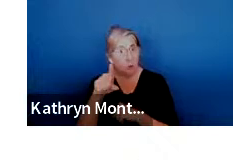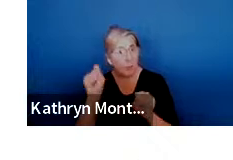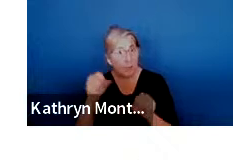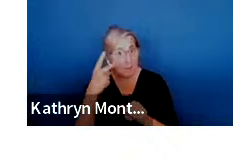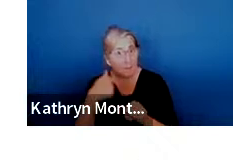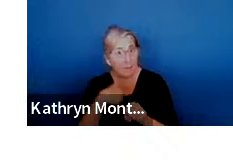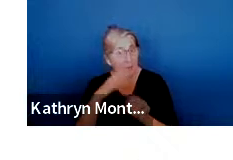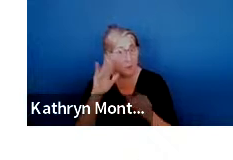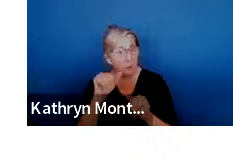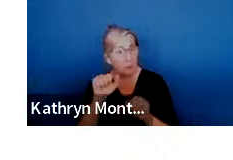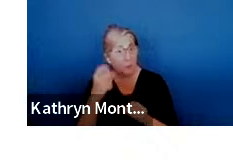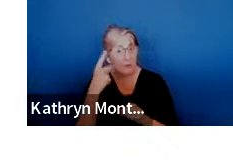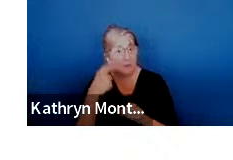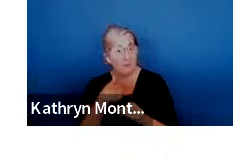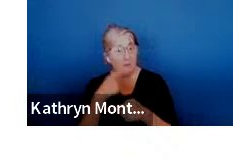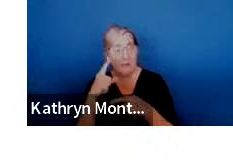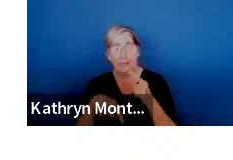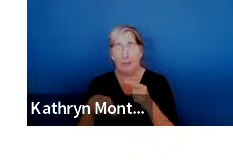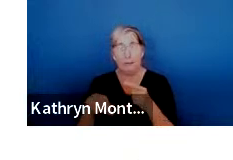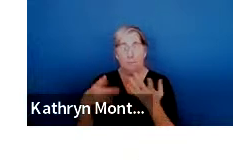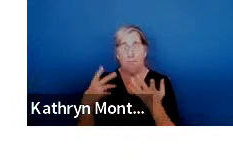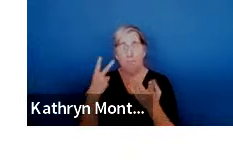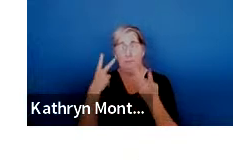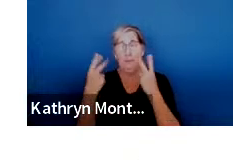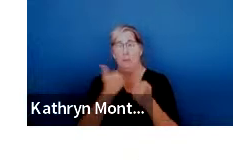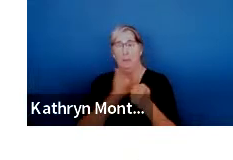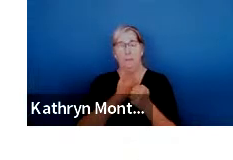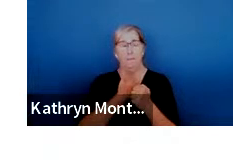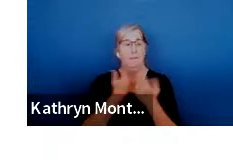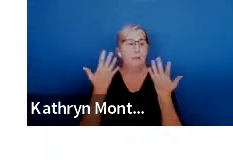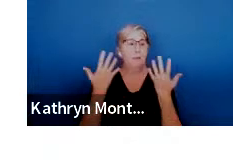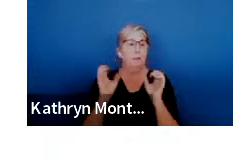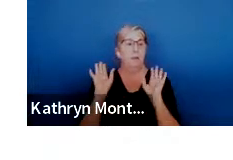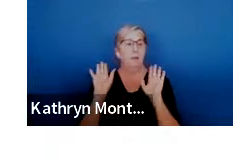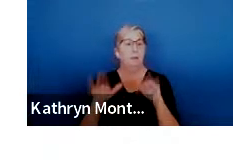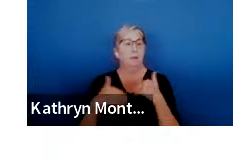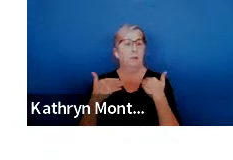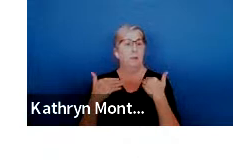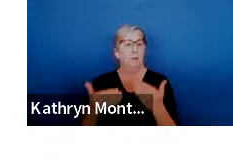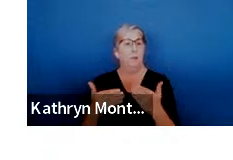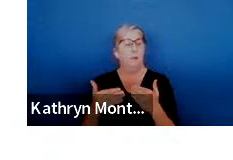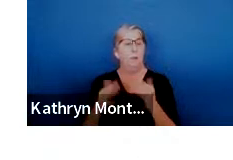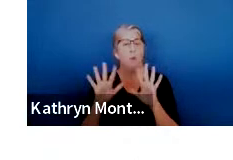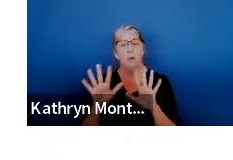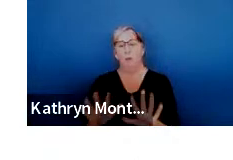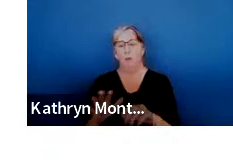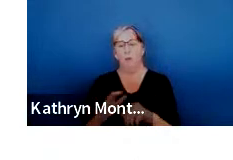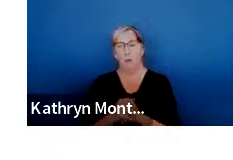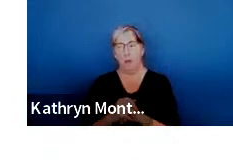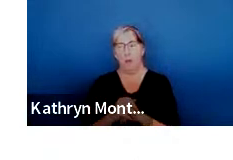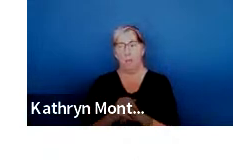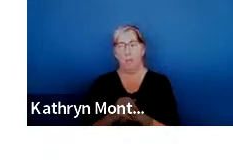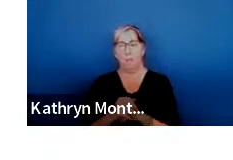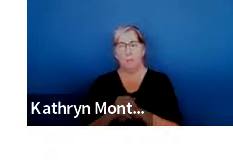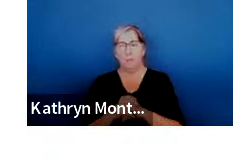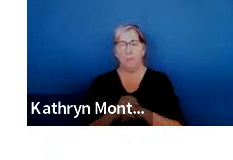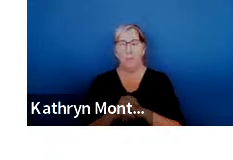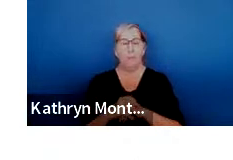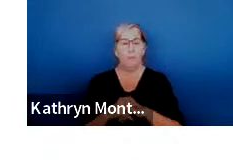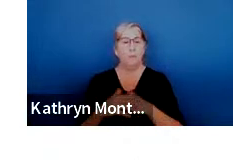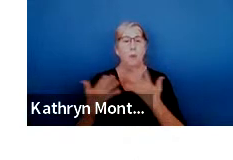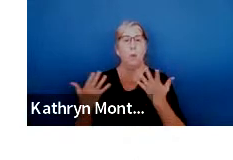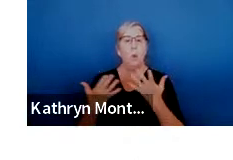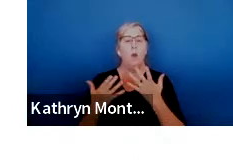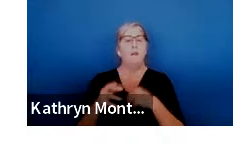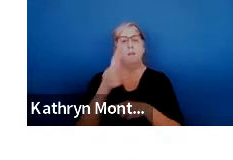it. I don't have any feedback. So anyway, wonderful. So what is